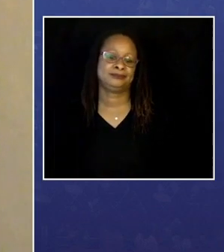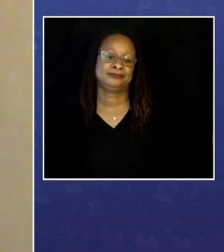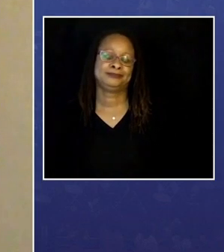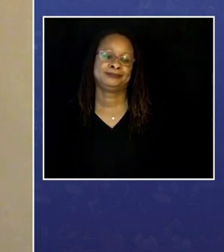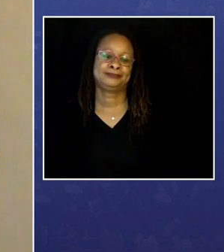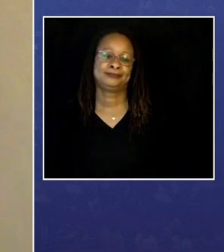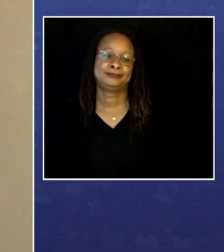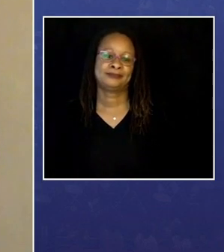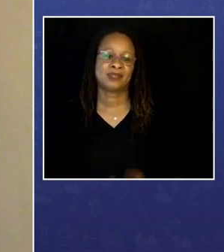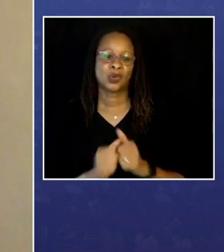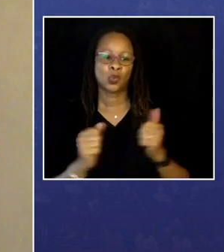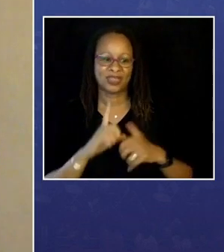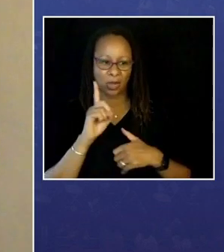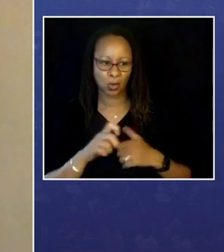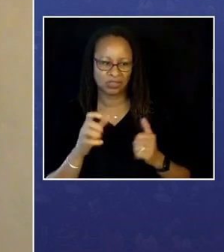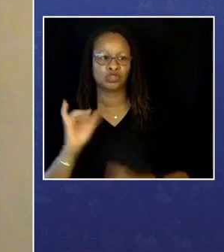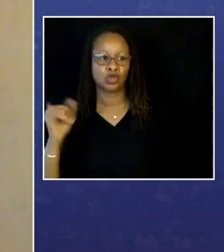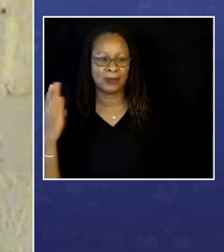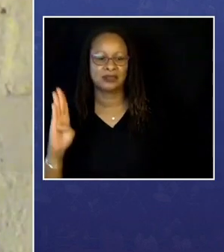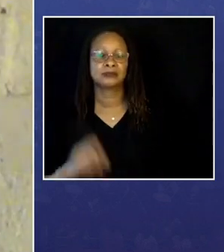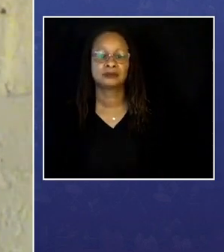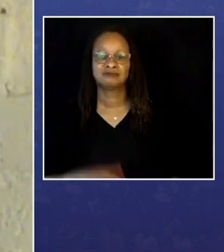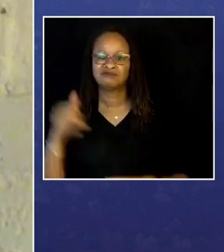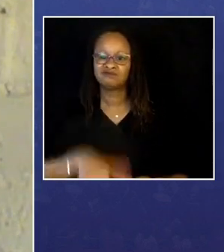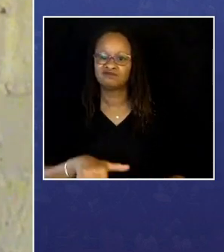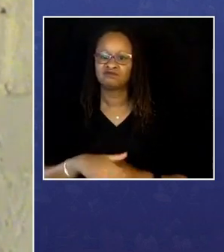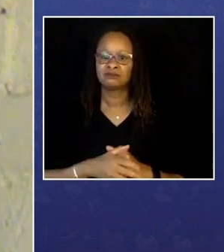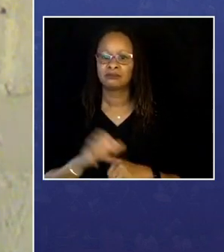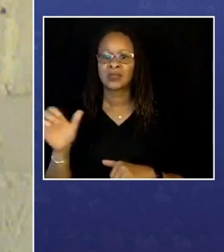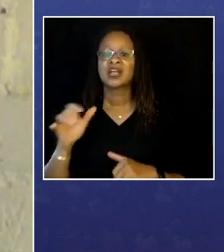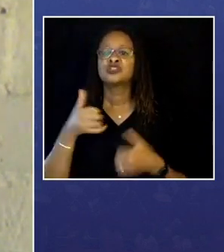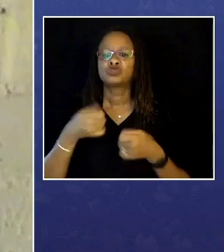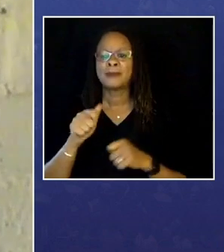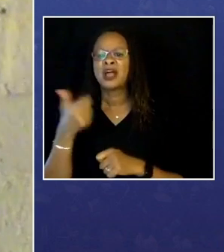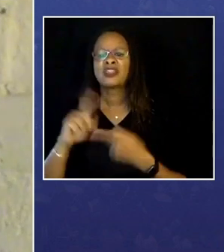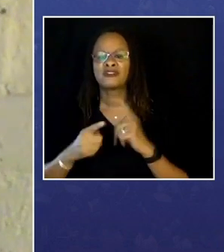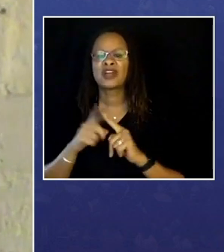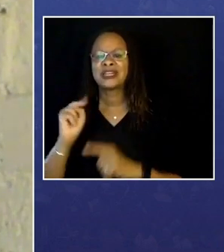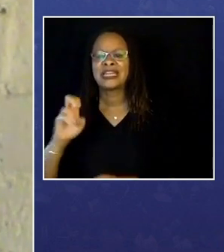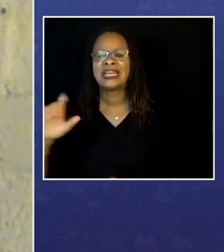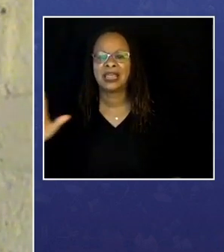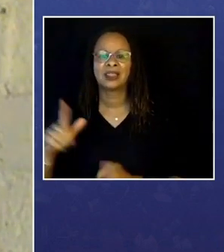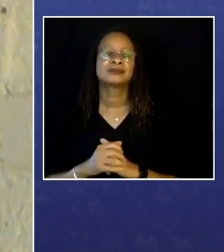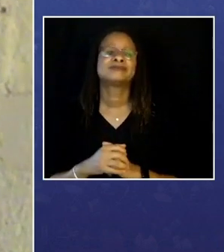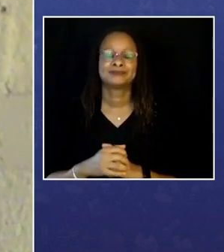Biden? Without question, Joe Biden. How about we try my other friend, Neil?